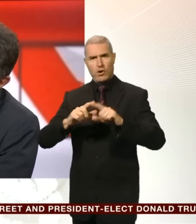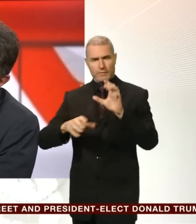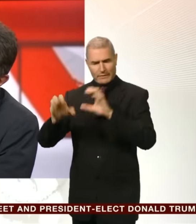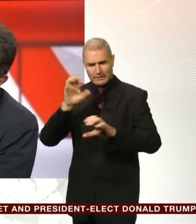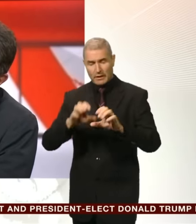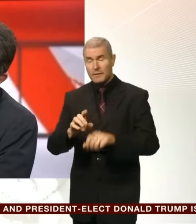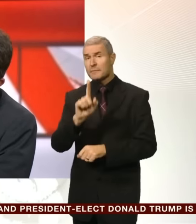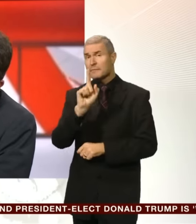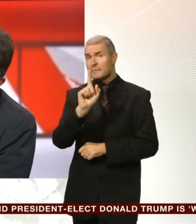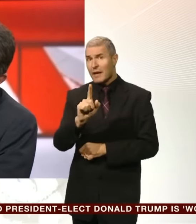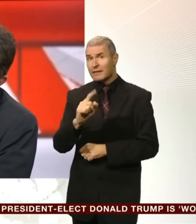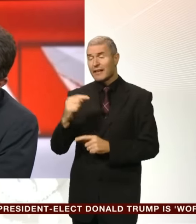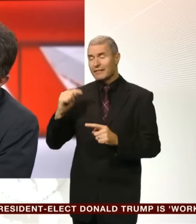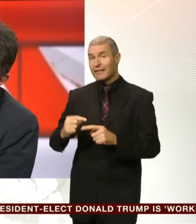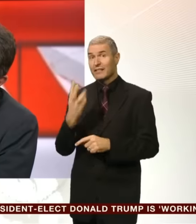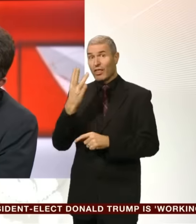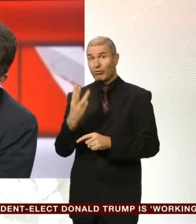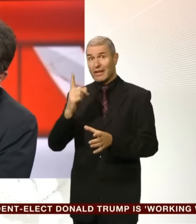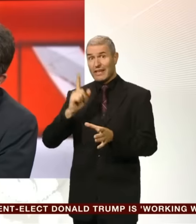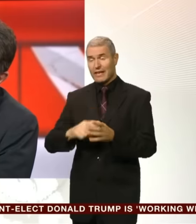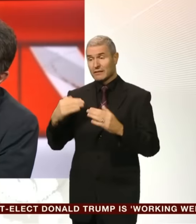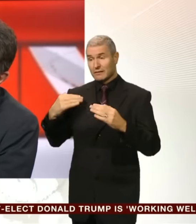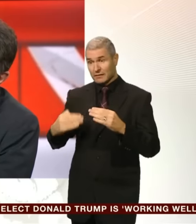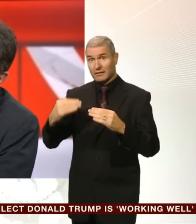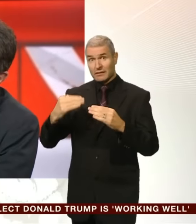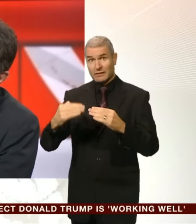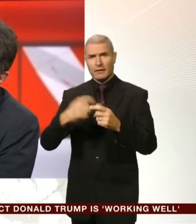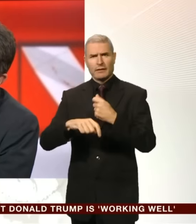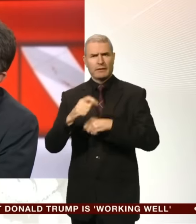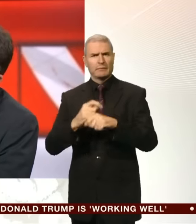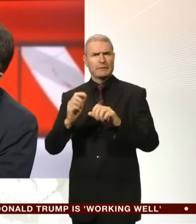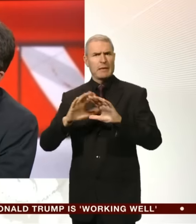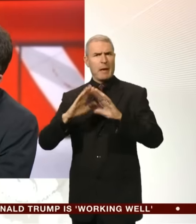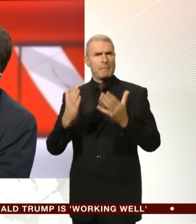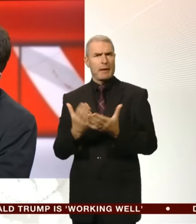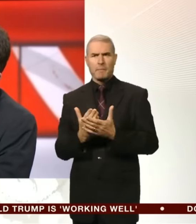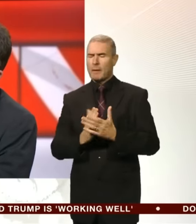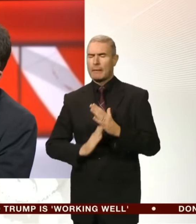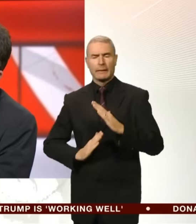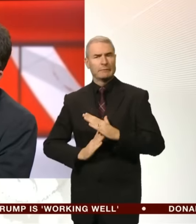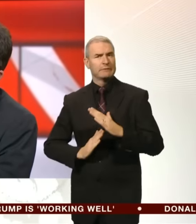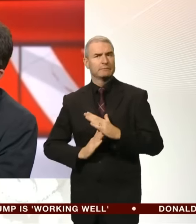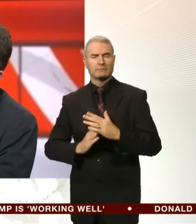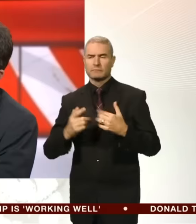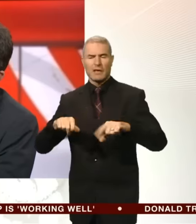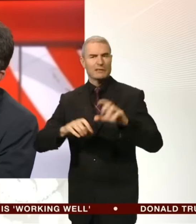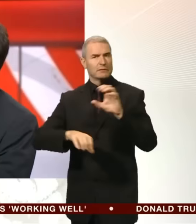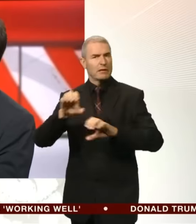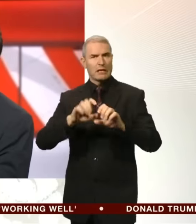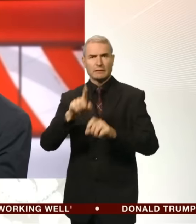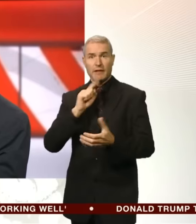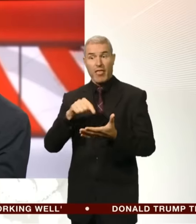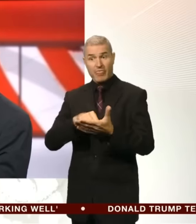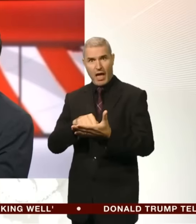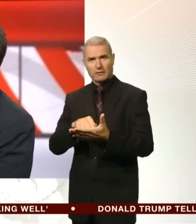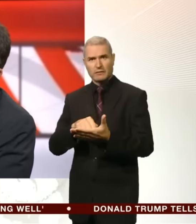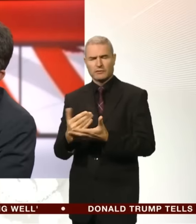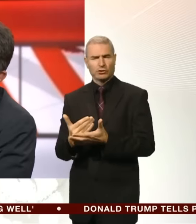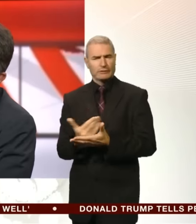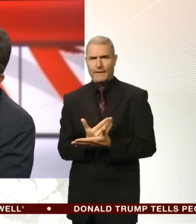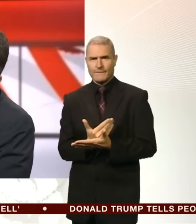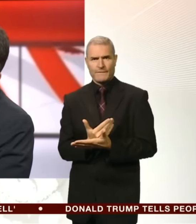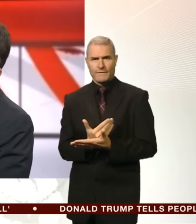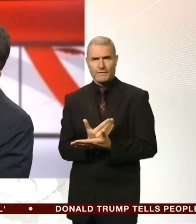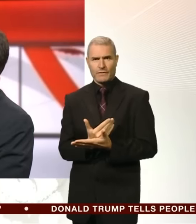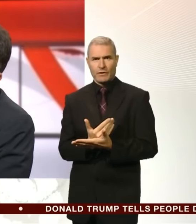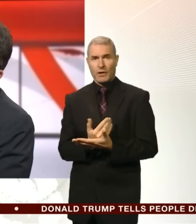is how this is nudging the planet closer and closer to limits of warming that scientists have established as relatively safe. So a